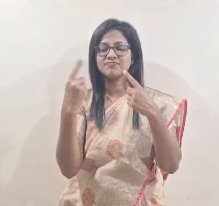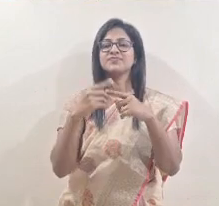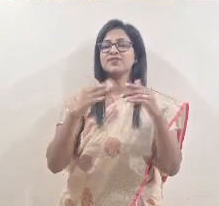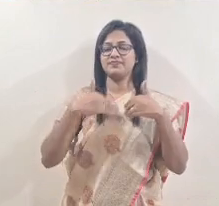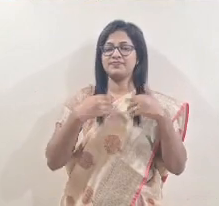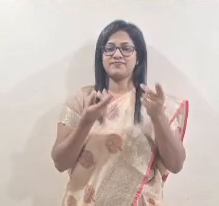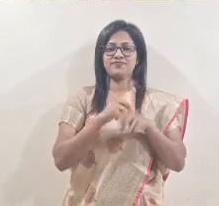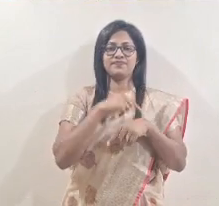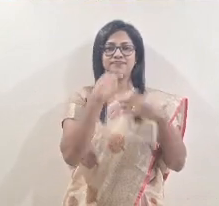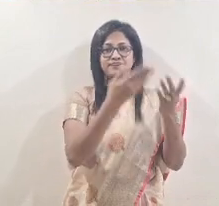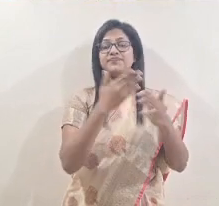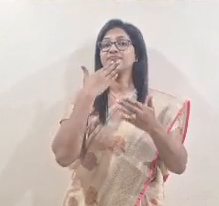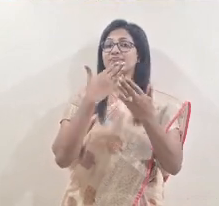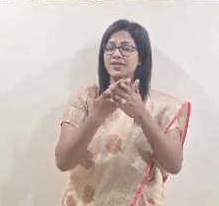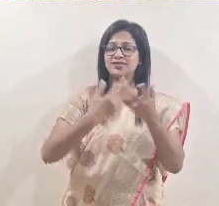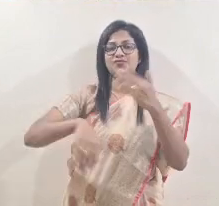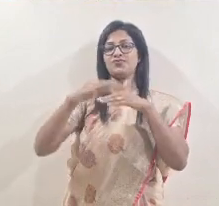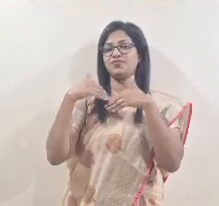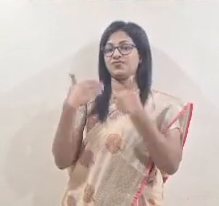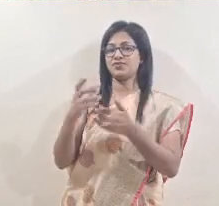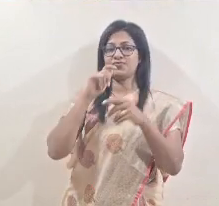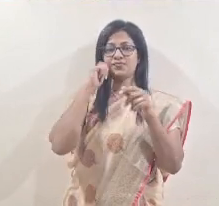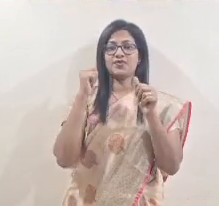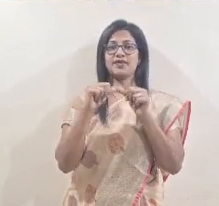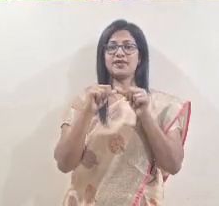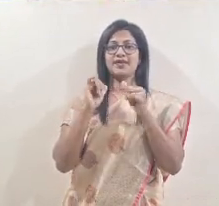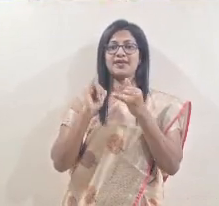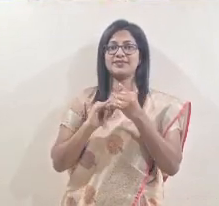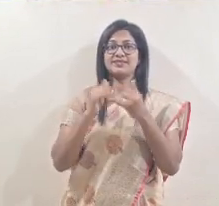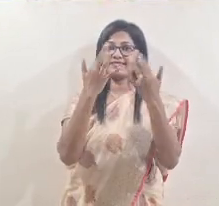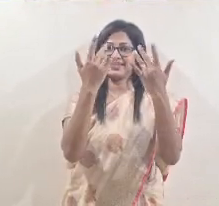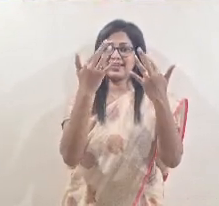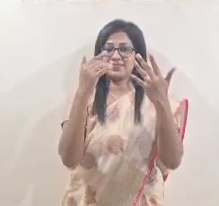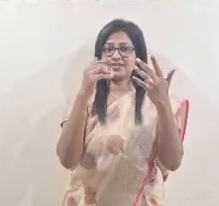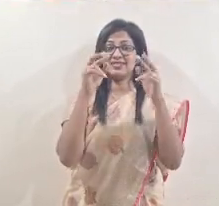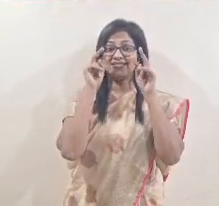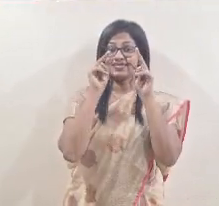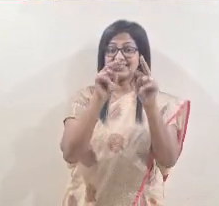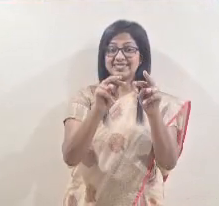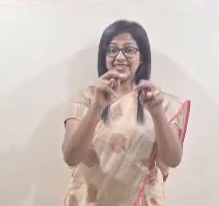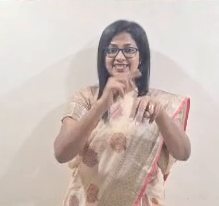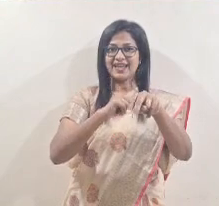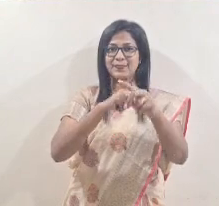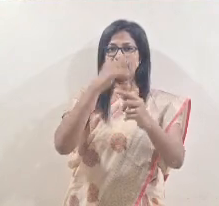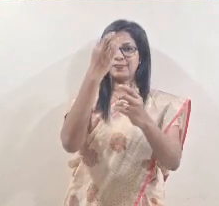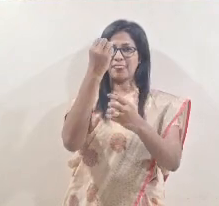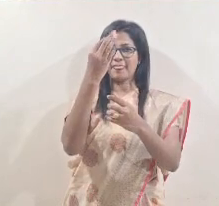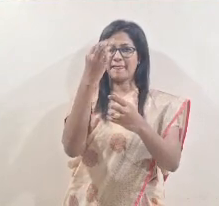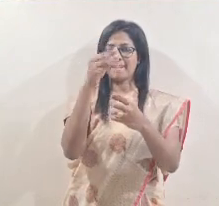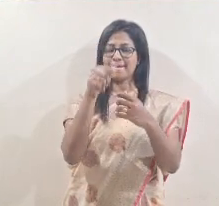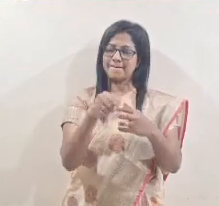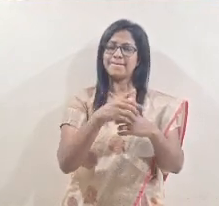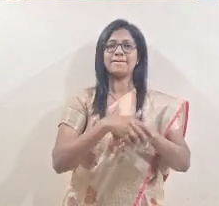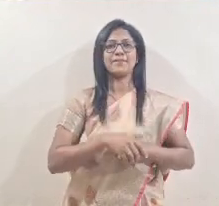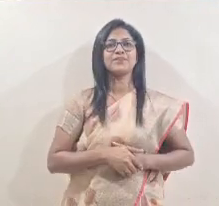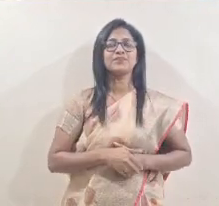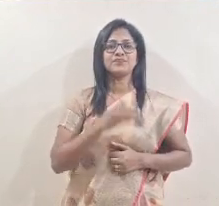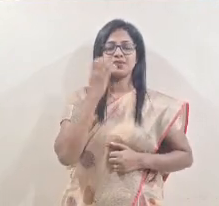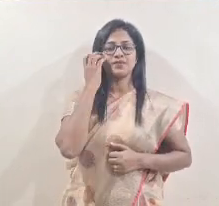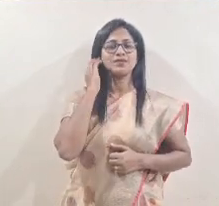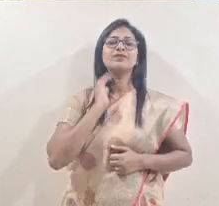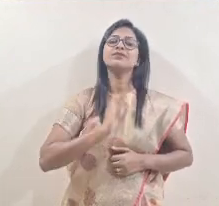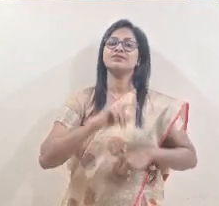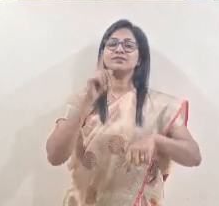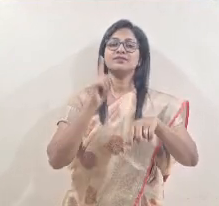my behalf. Okay, thank you. Over to you, Anurag. You have 10 minutes, and you can see the counter here. Okay, the time